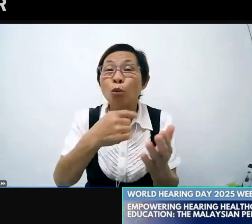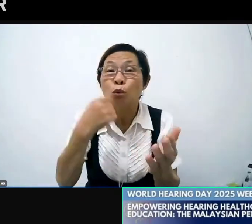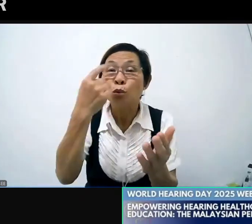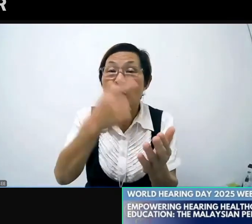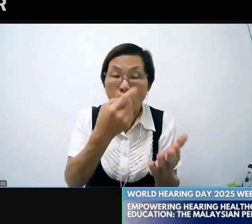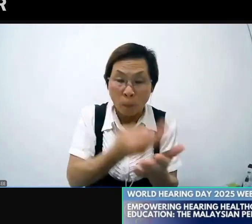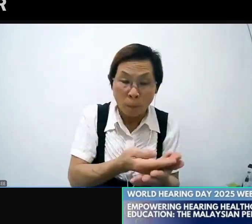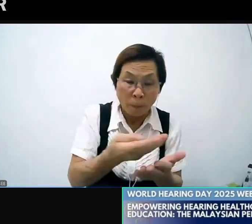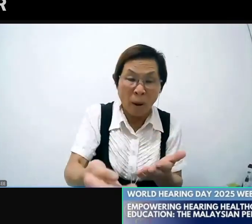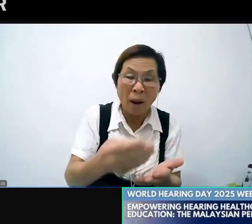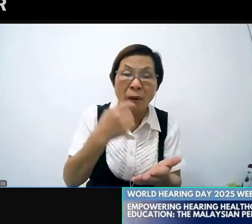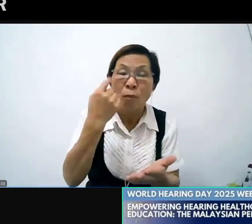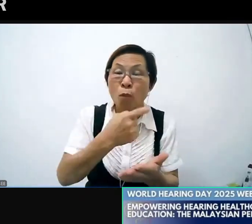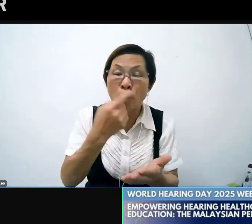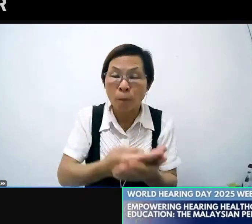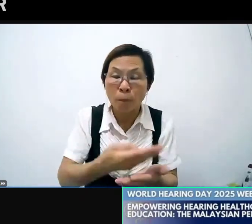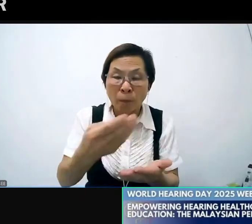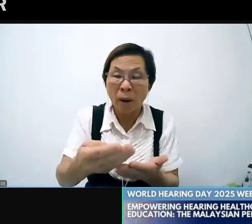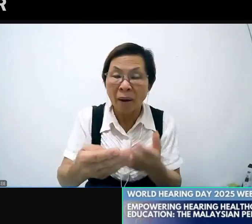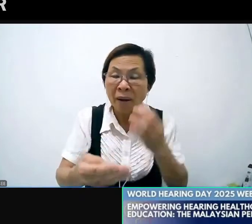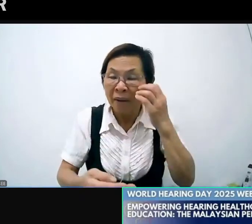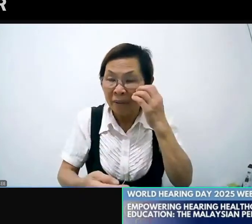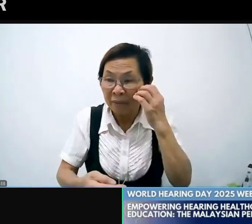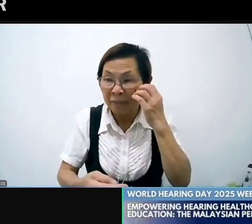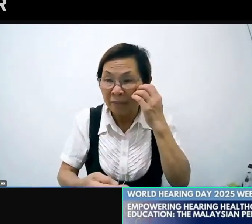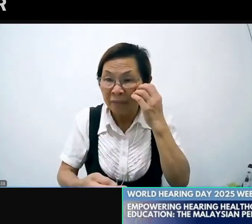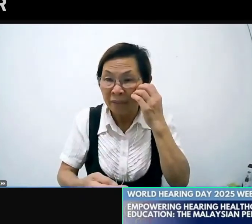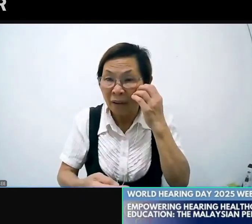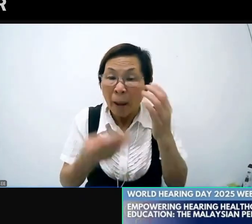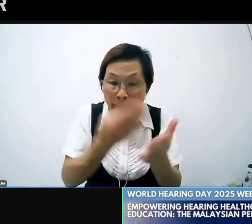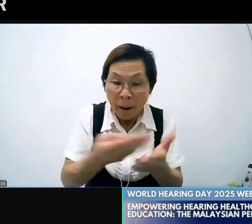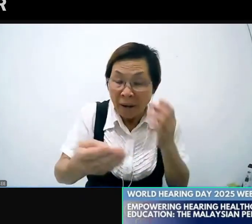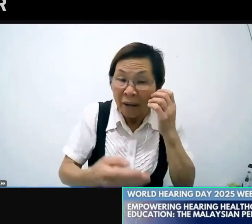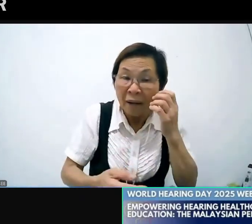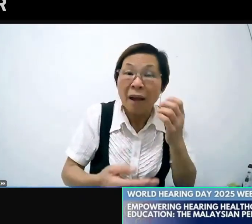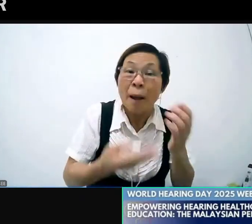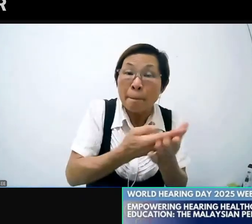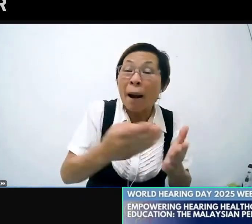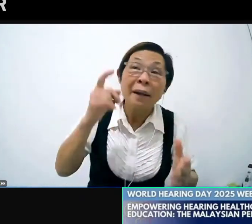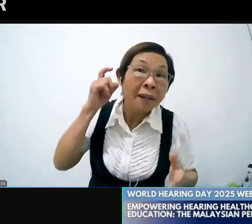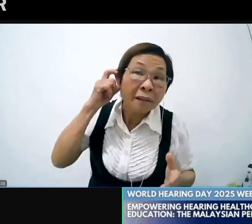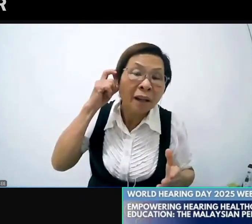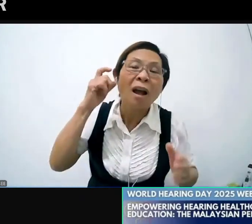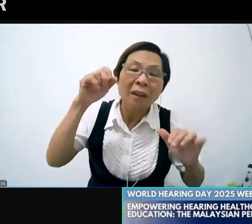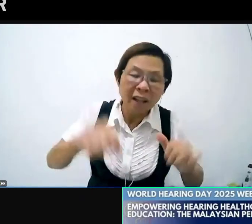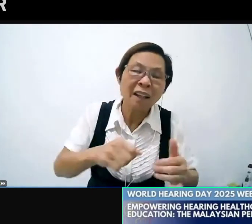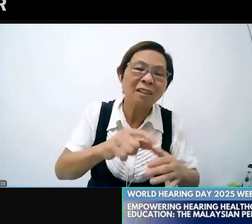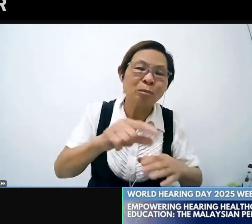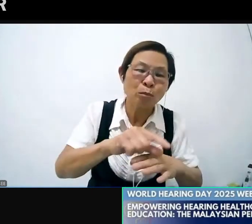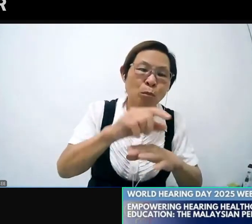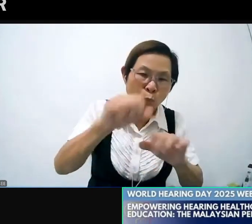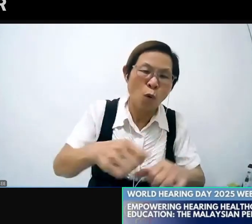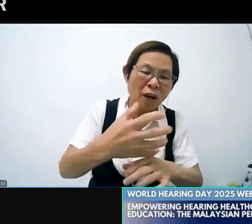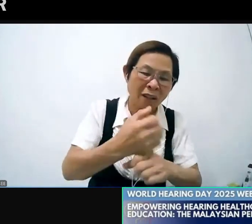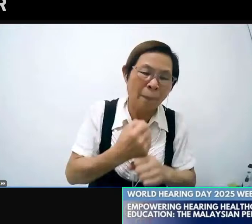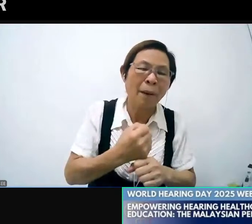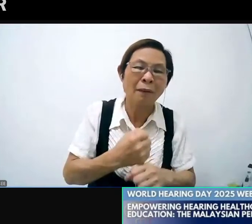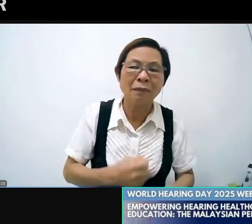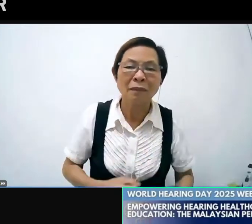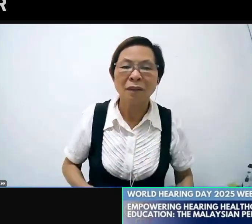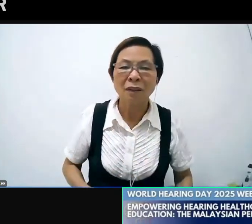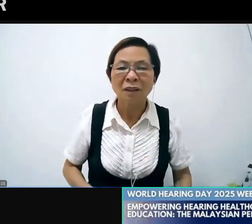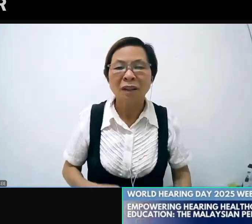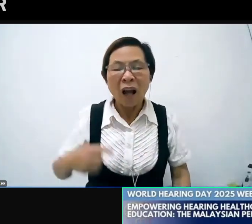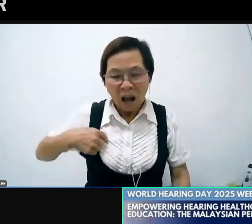buy hearing aids can access the manuals. We don't have module for hearing aid management. Okay, so